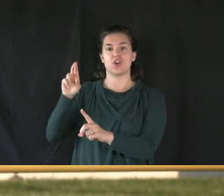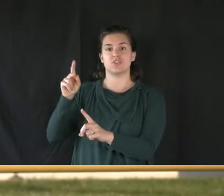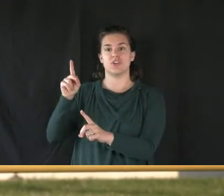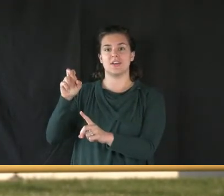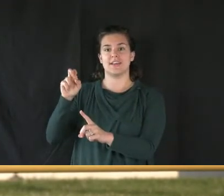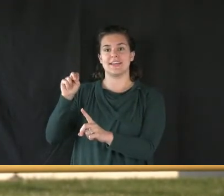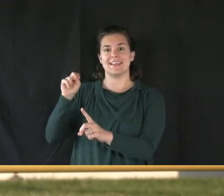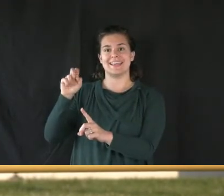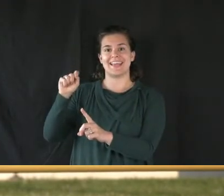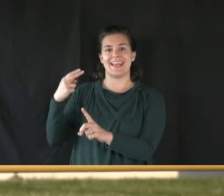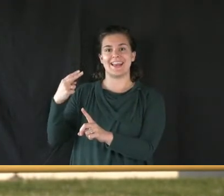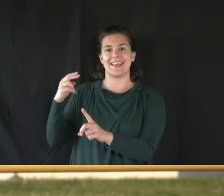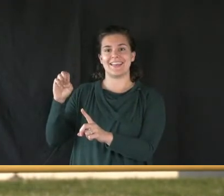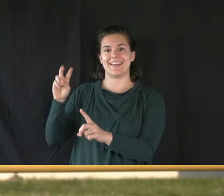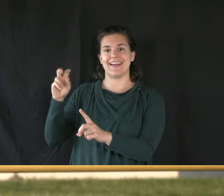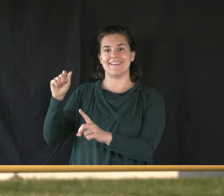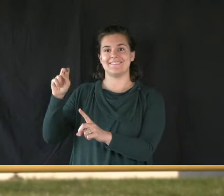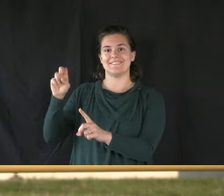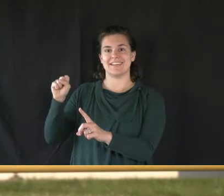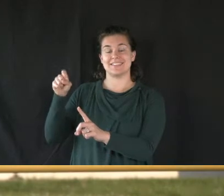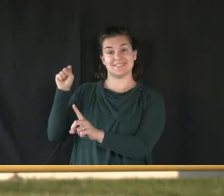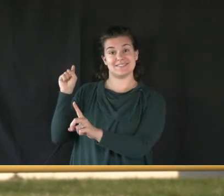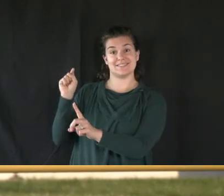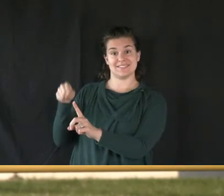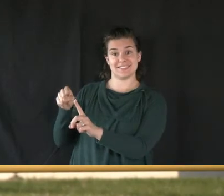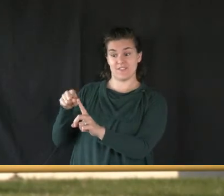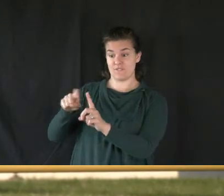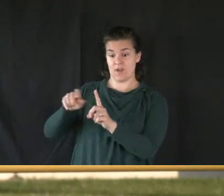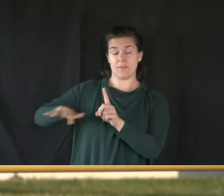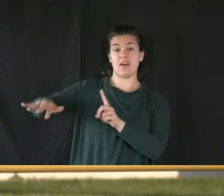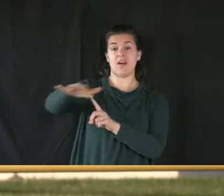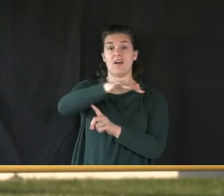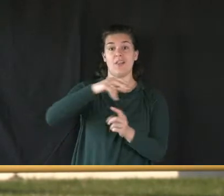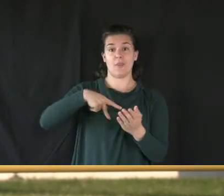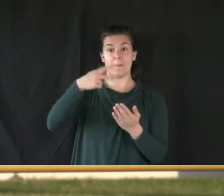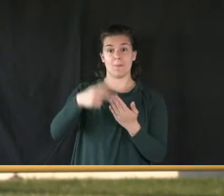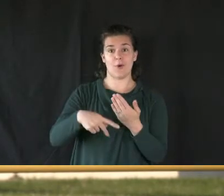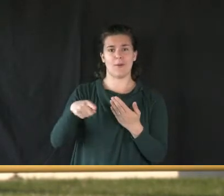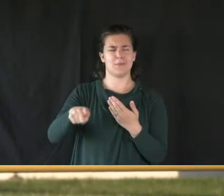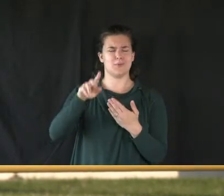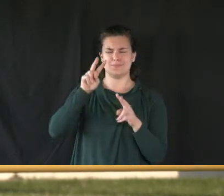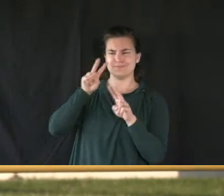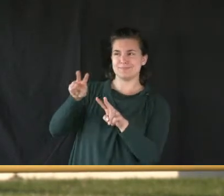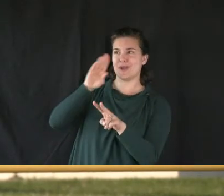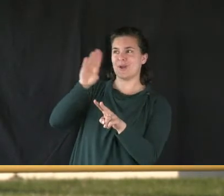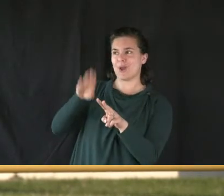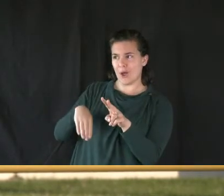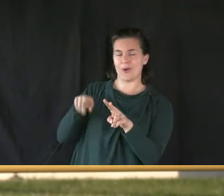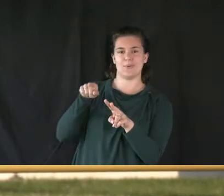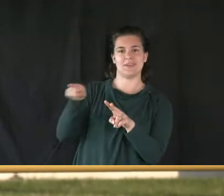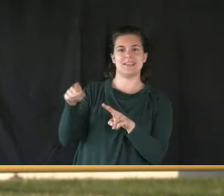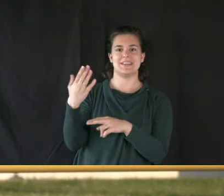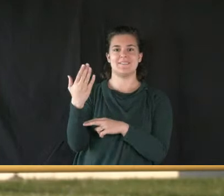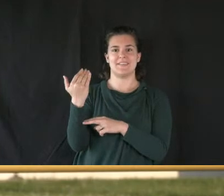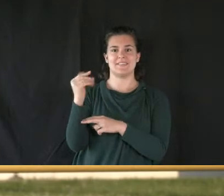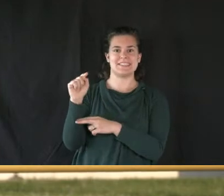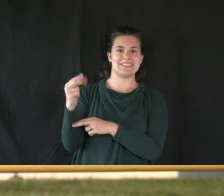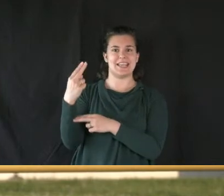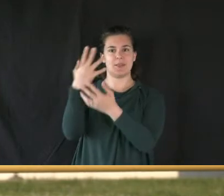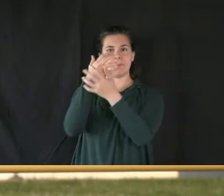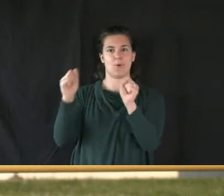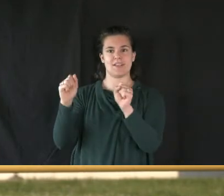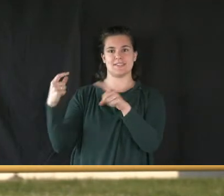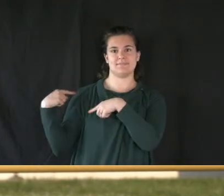can know and see from the program, he is the 15th president of Lamar